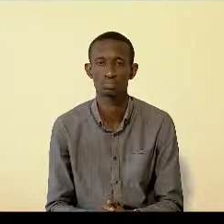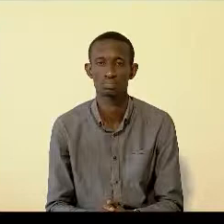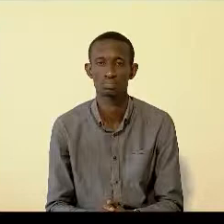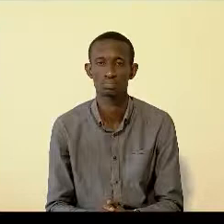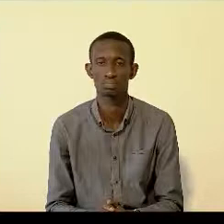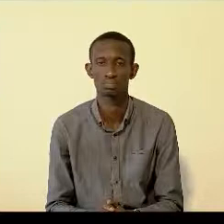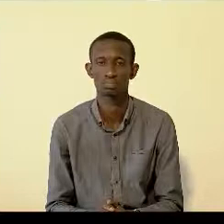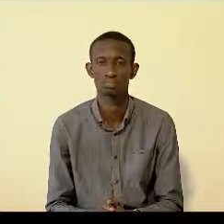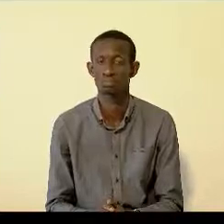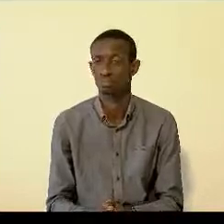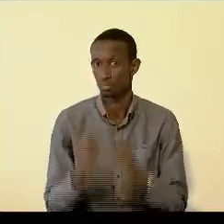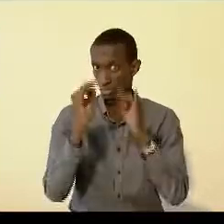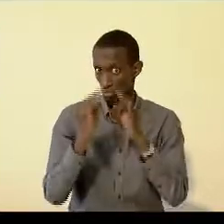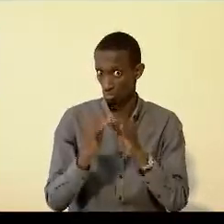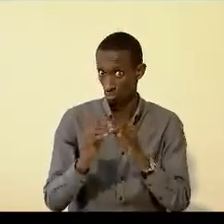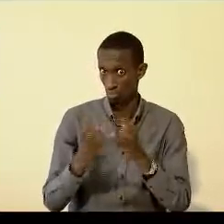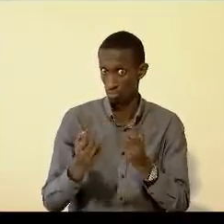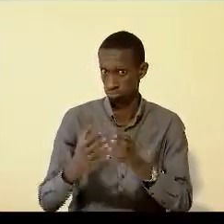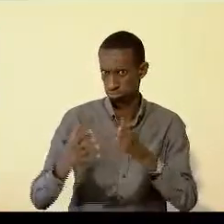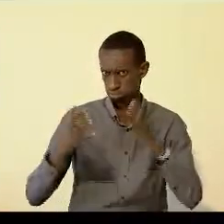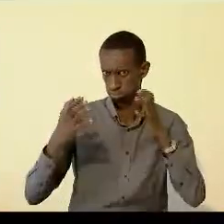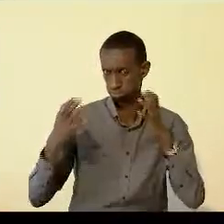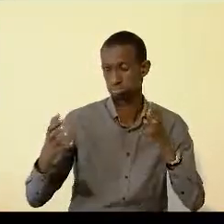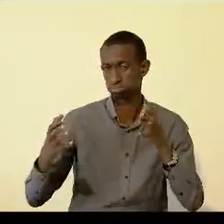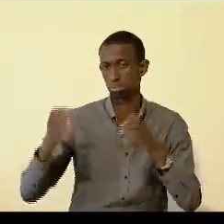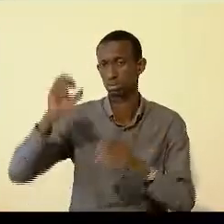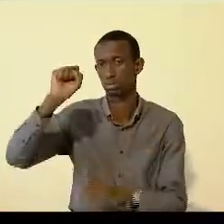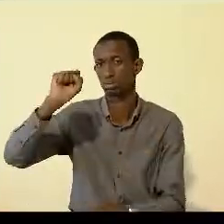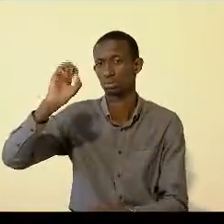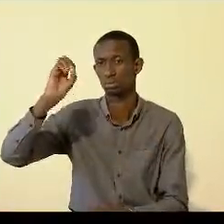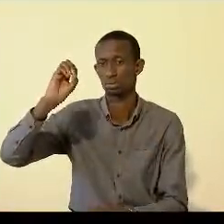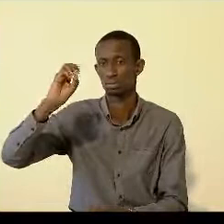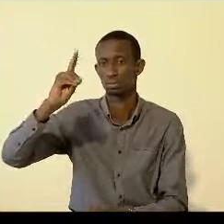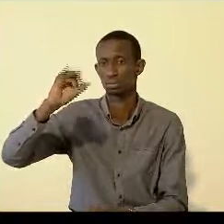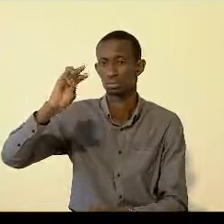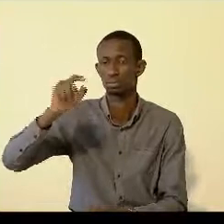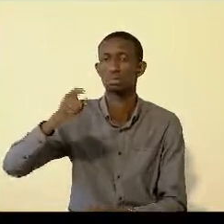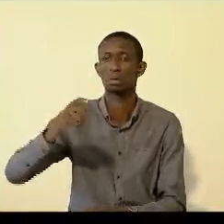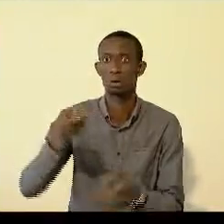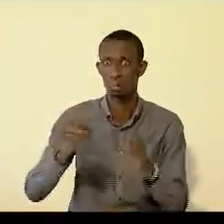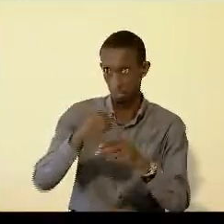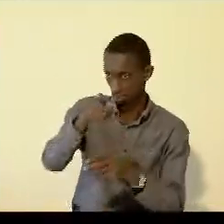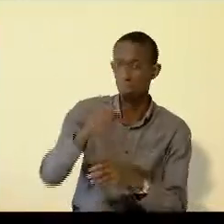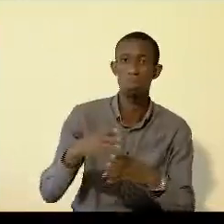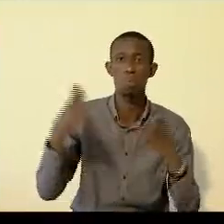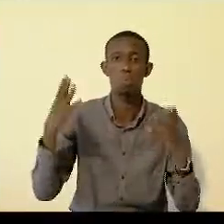So if you put a very big piece of sodium in water, that is what will happen.